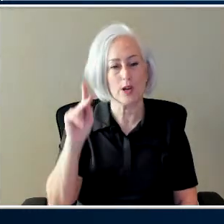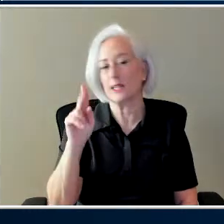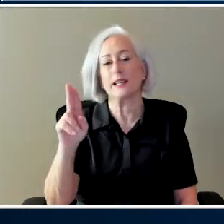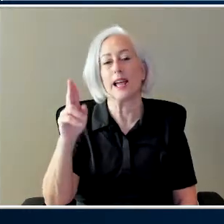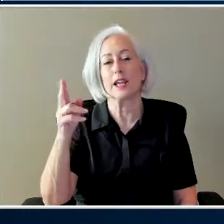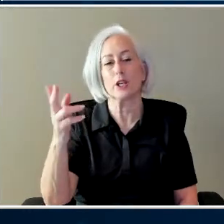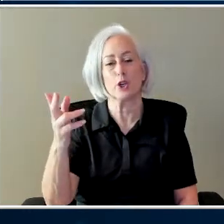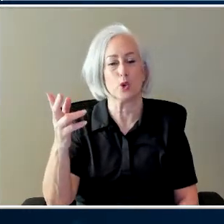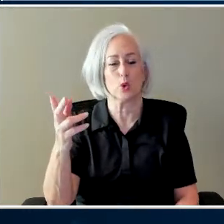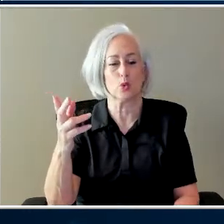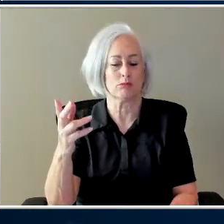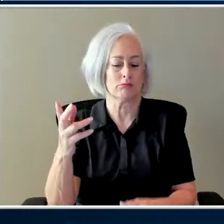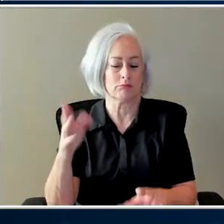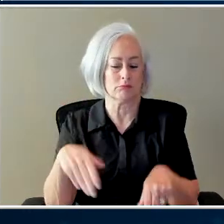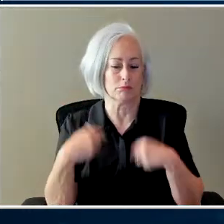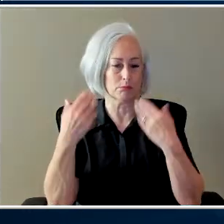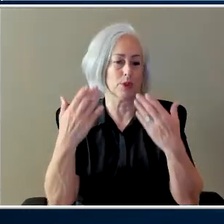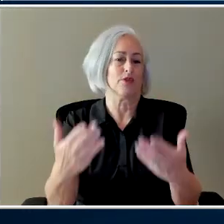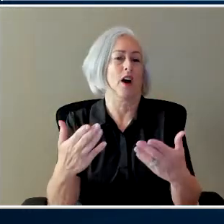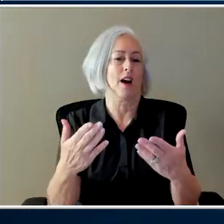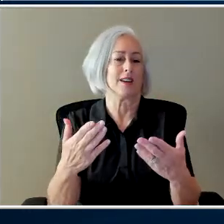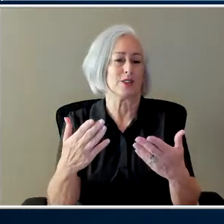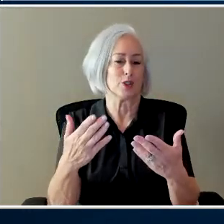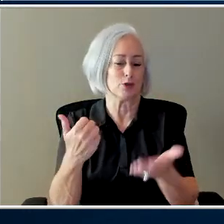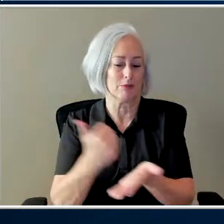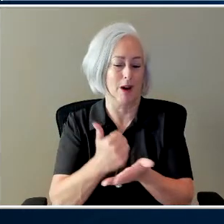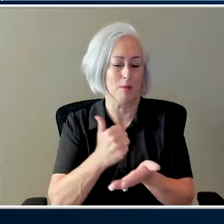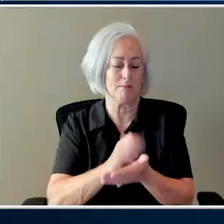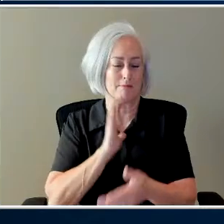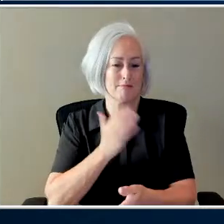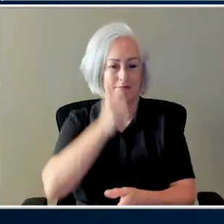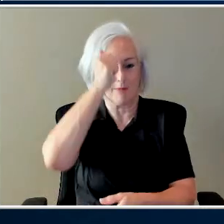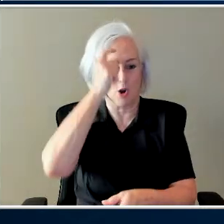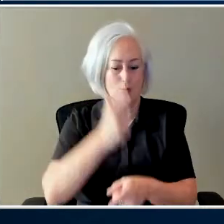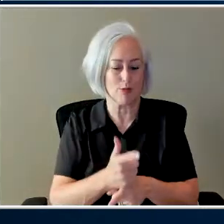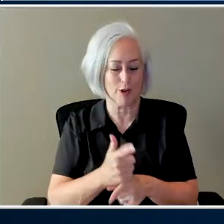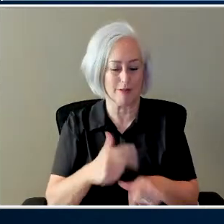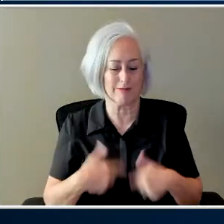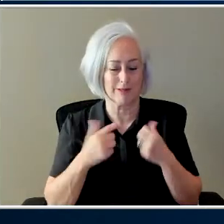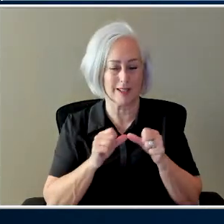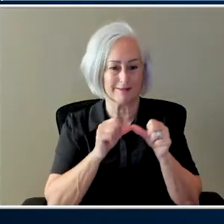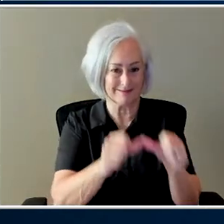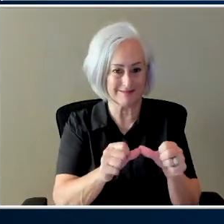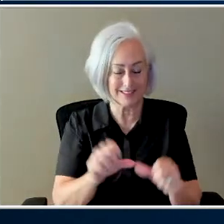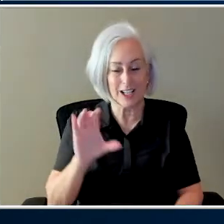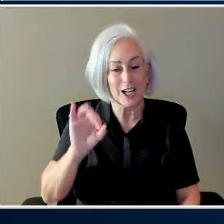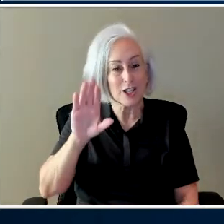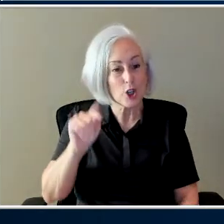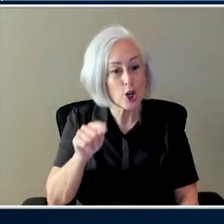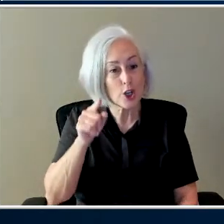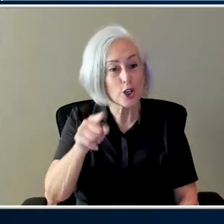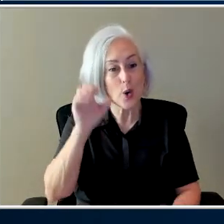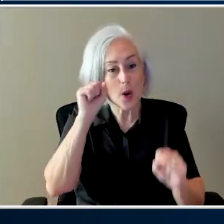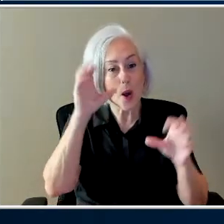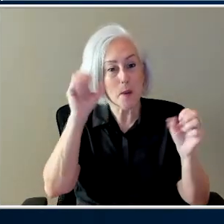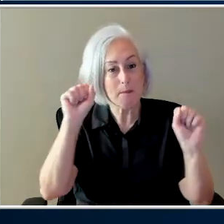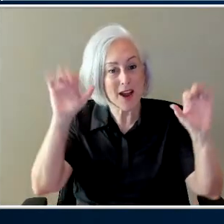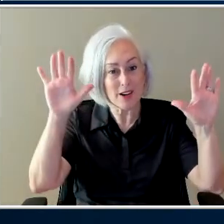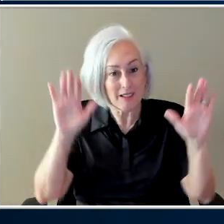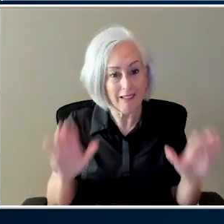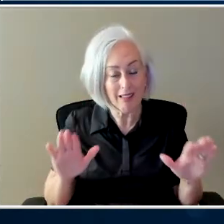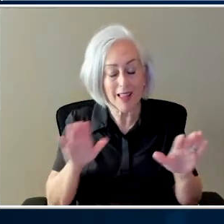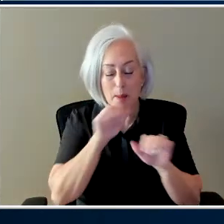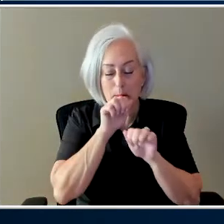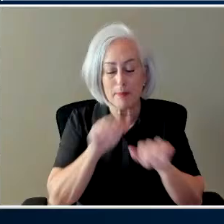brother back. Another comment from Jen. The health system is amazing. Kurt, you are a miracle and a blessing. We're so thankful for the